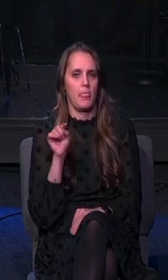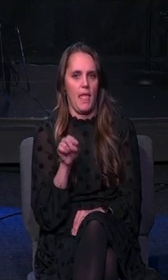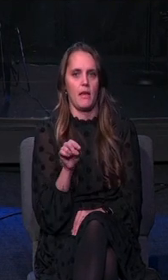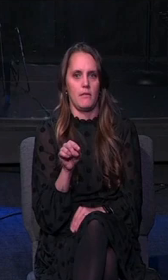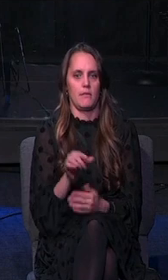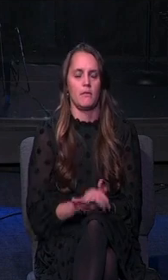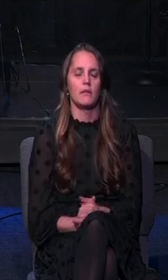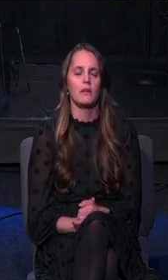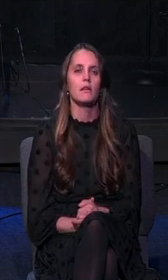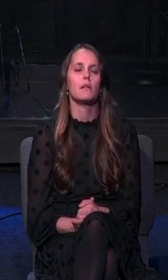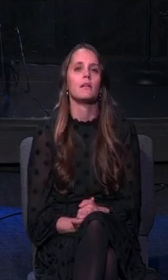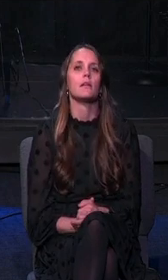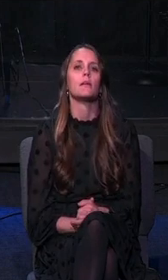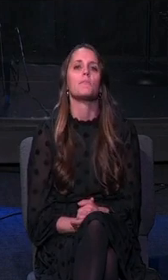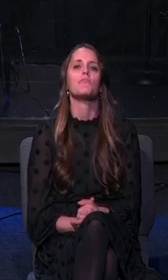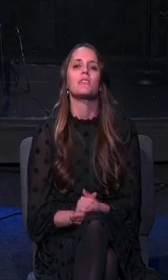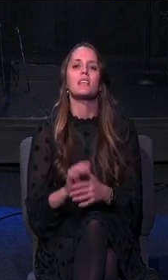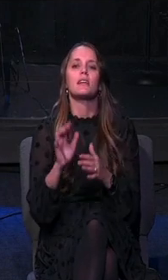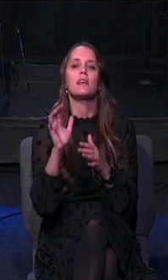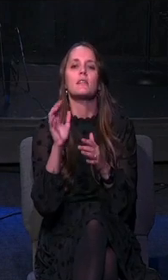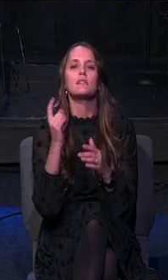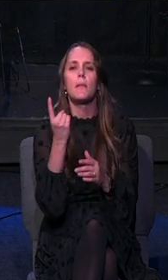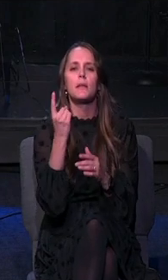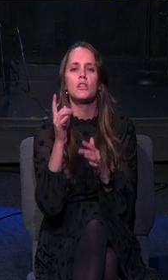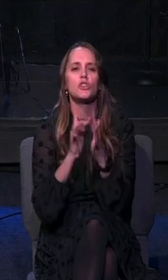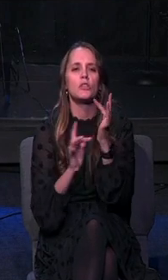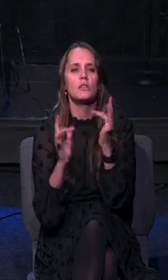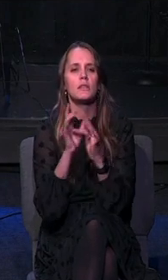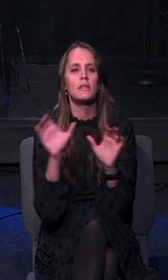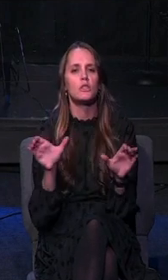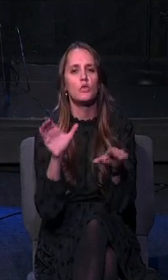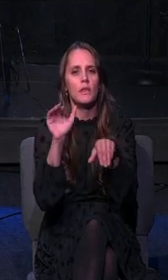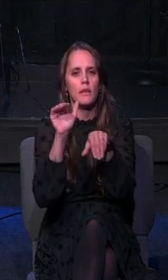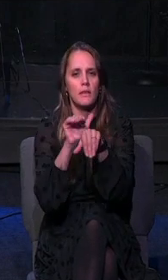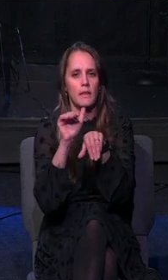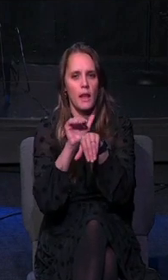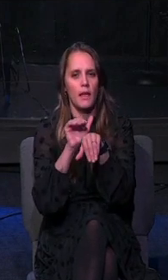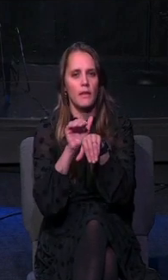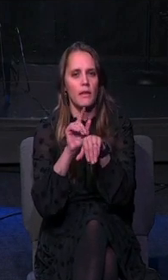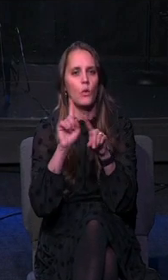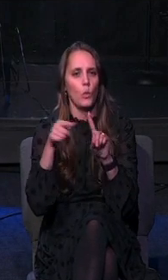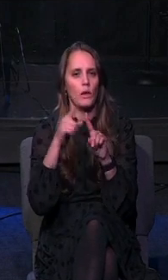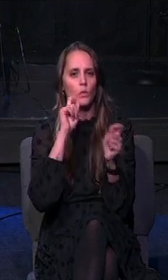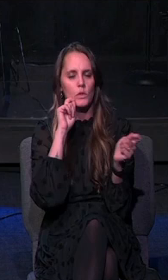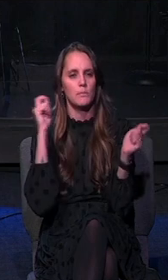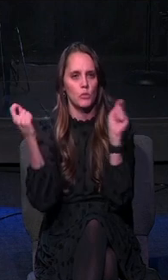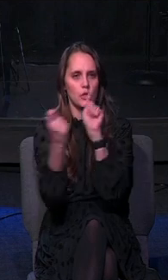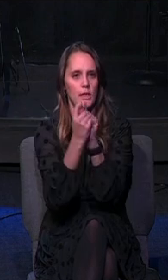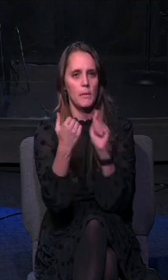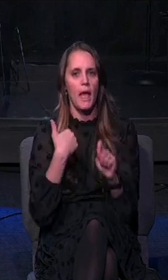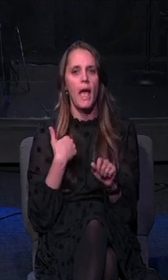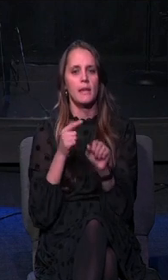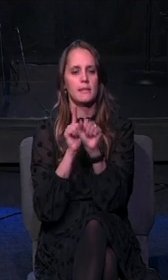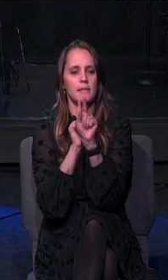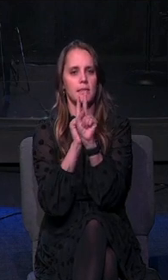Something that Jesus did on the night that he was betrayed. He had his disciples in a small little